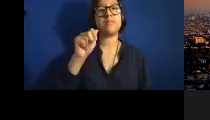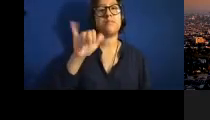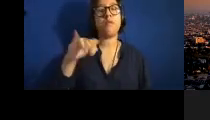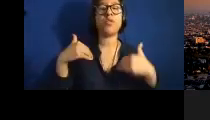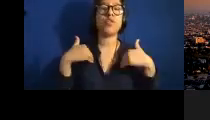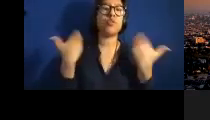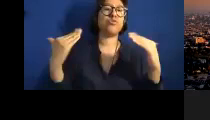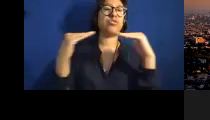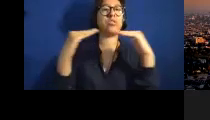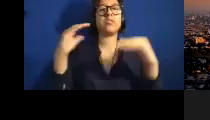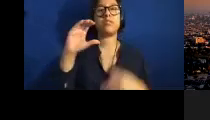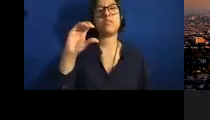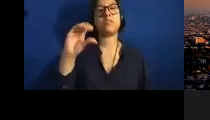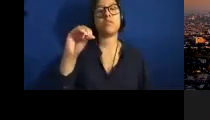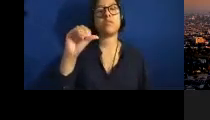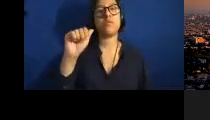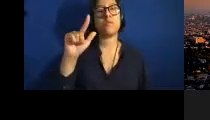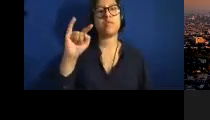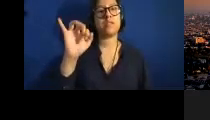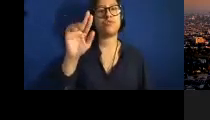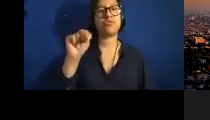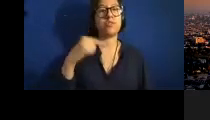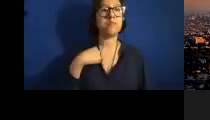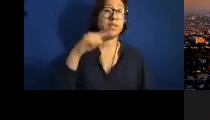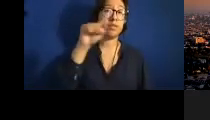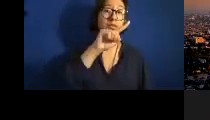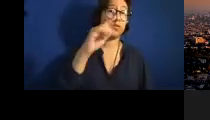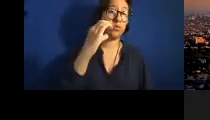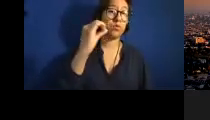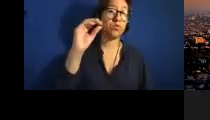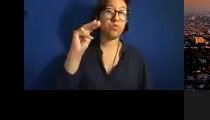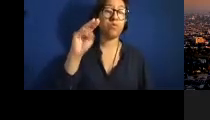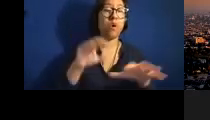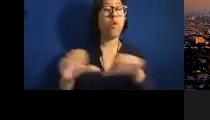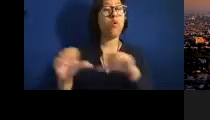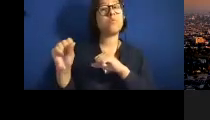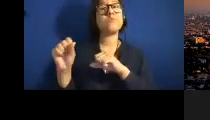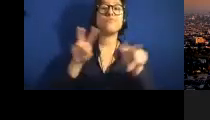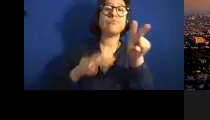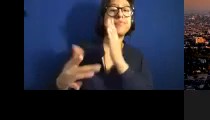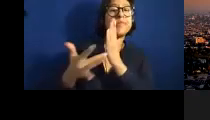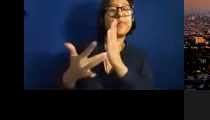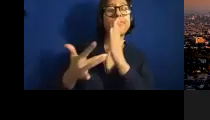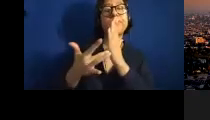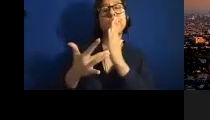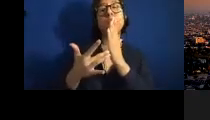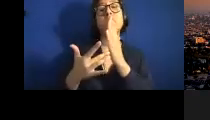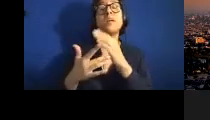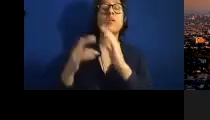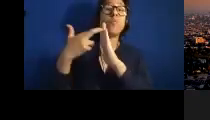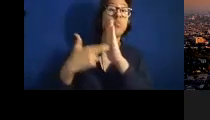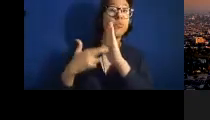Coalition. I am the Zoom host for tonight. We'll be taking care of tech, et cetera. So just some housekeeping